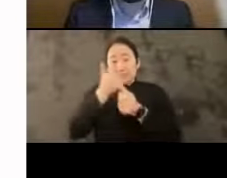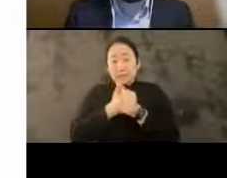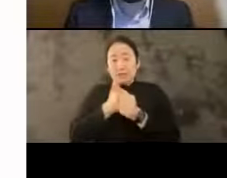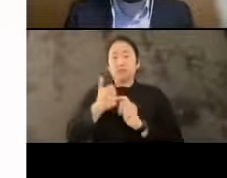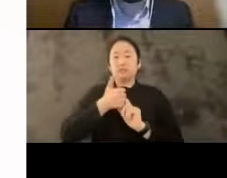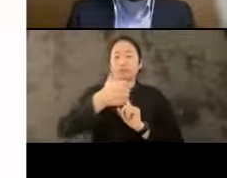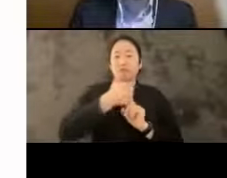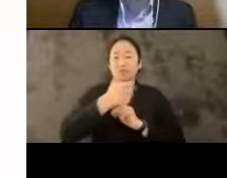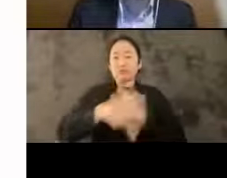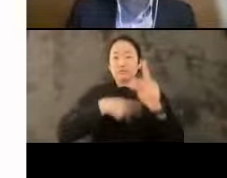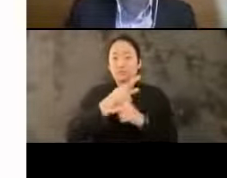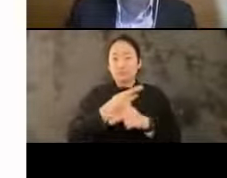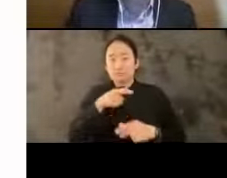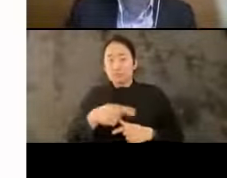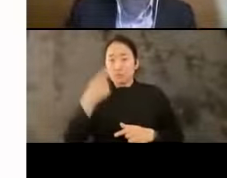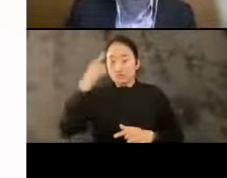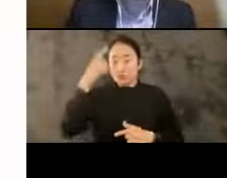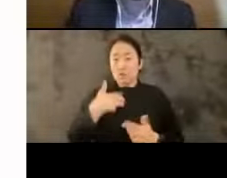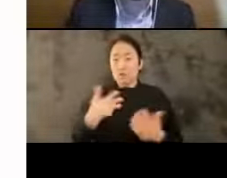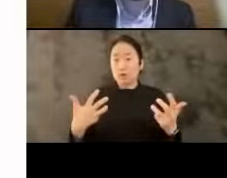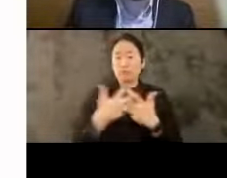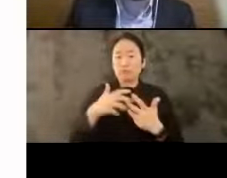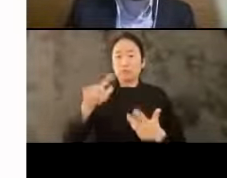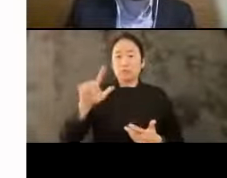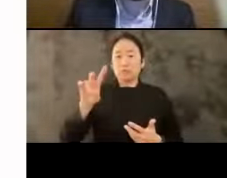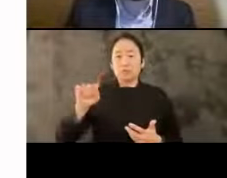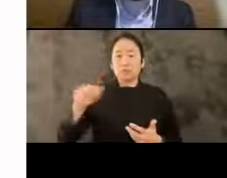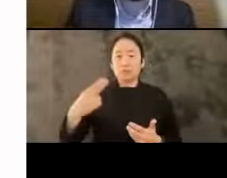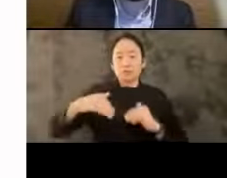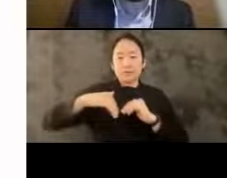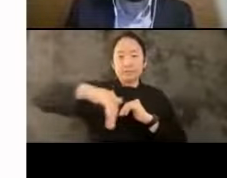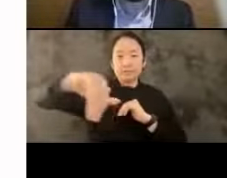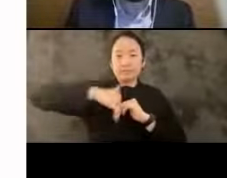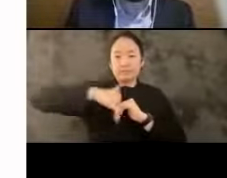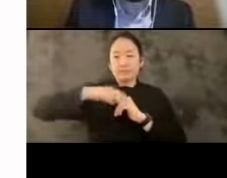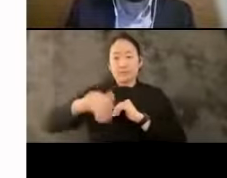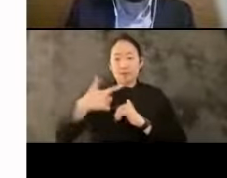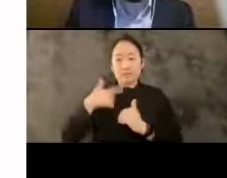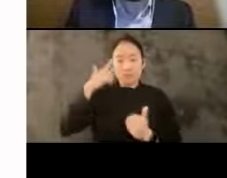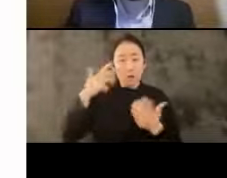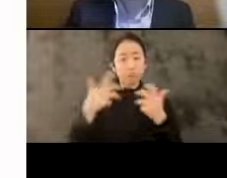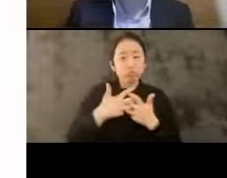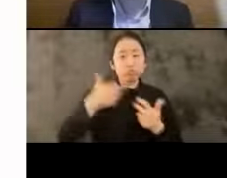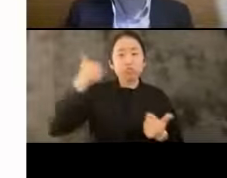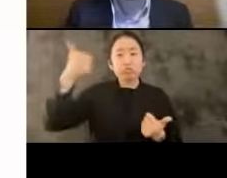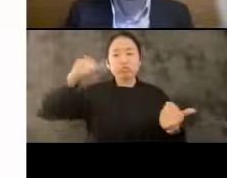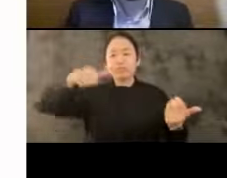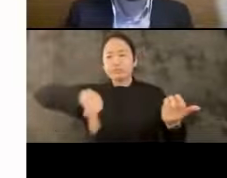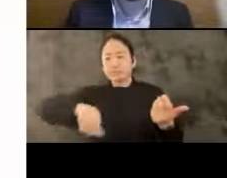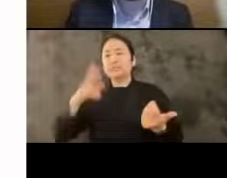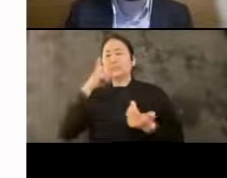fit within this 27th Street corridor specifically. This is the little chart on the